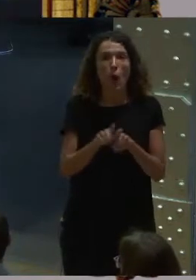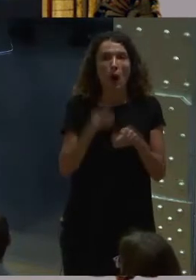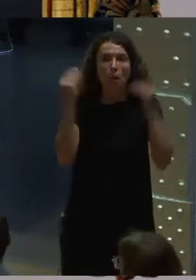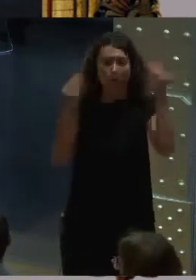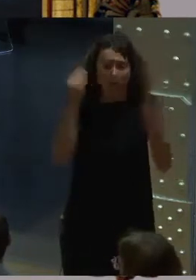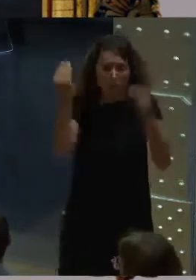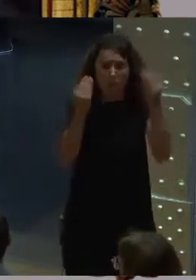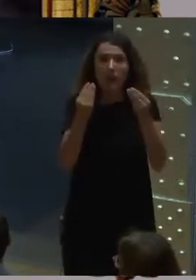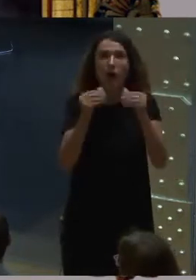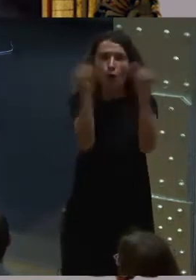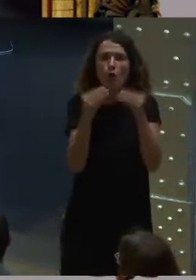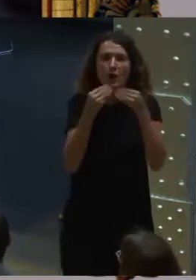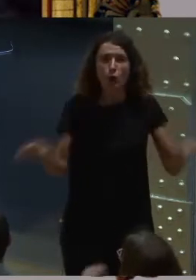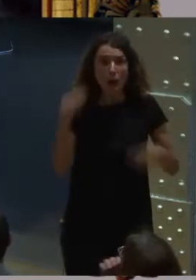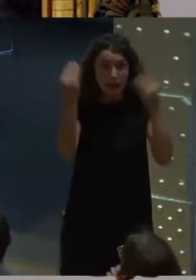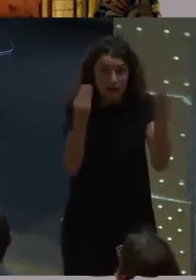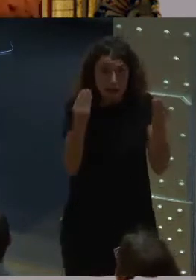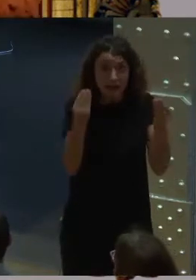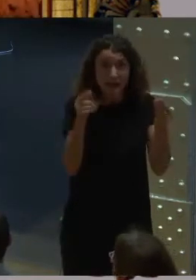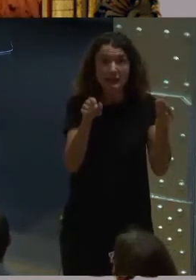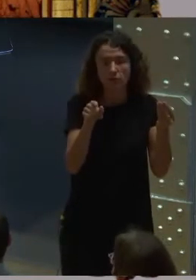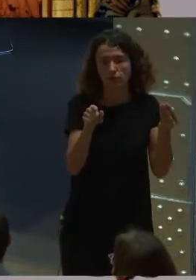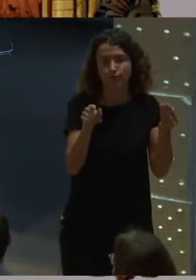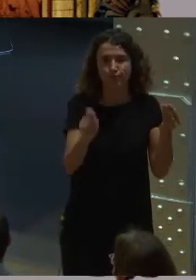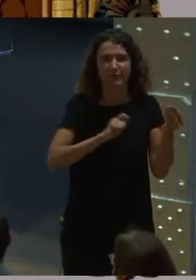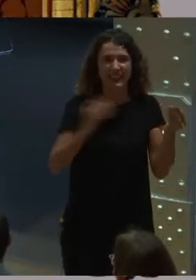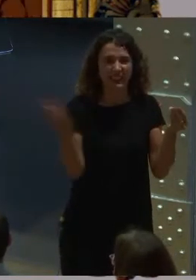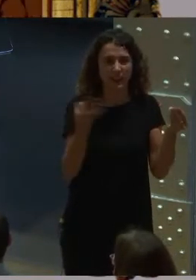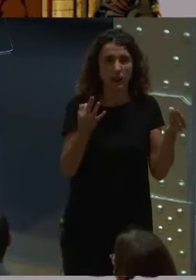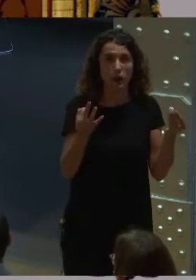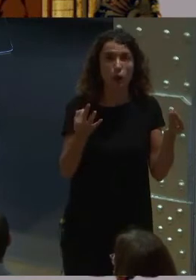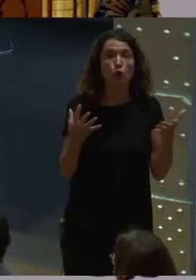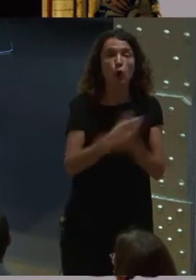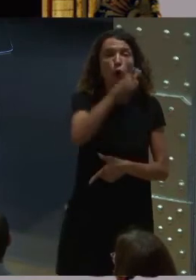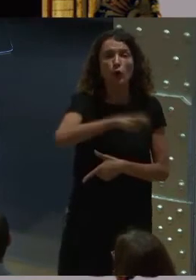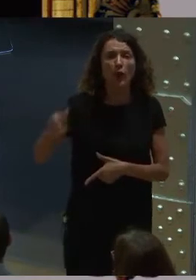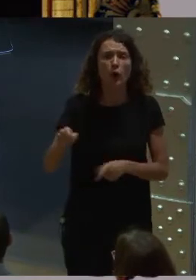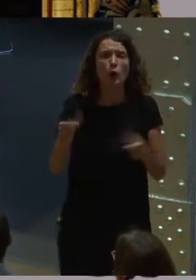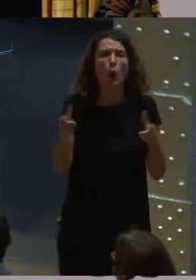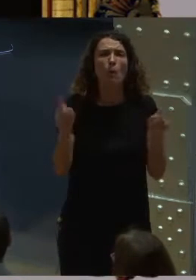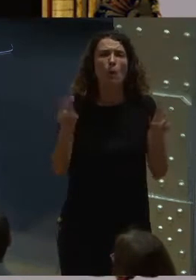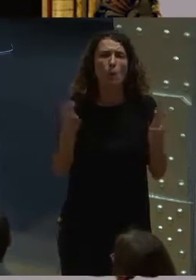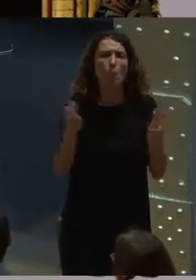think historically makes poorer citizens of all of us.